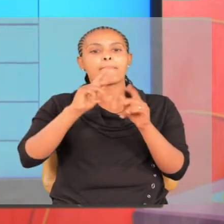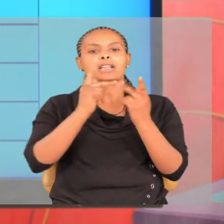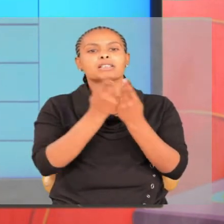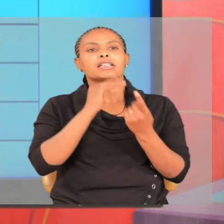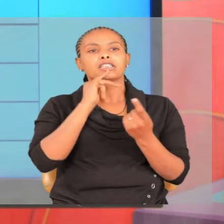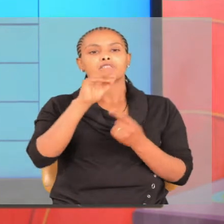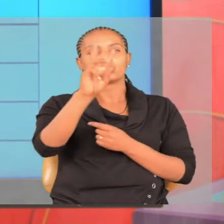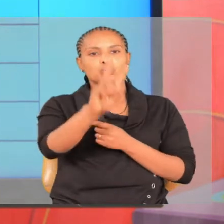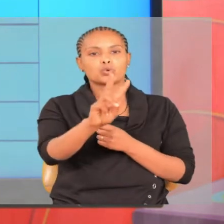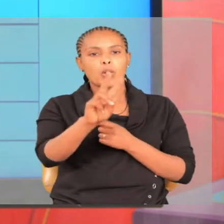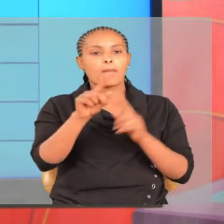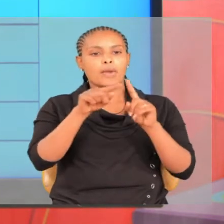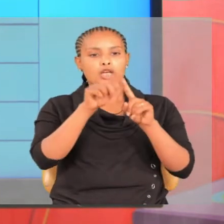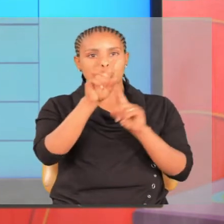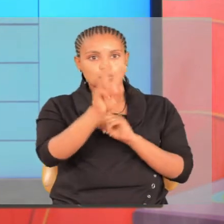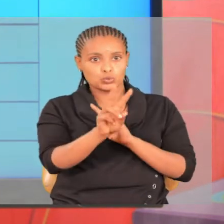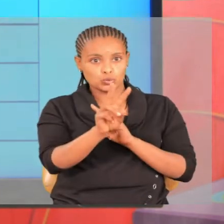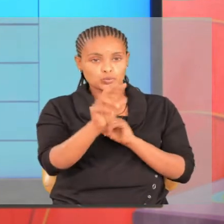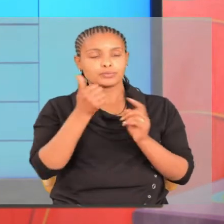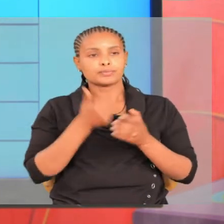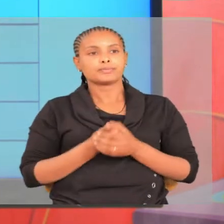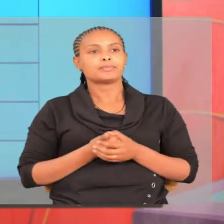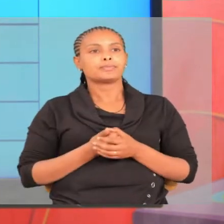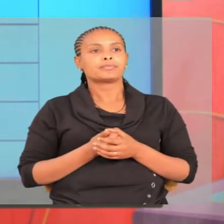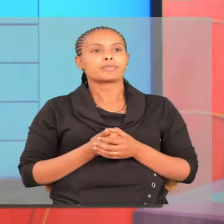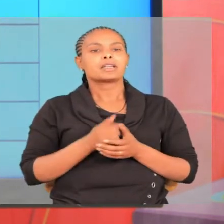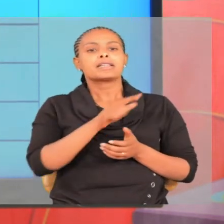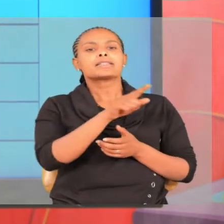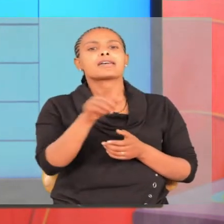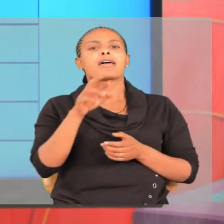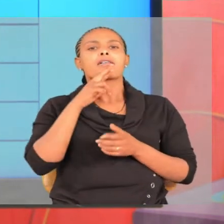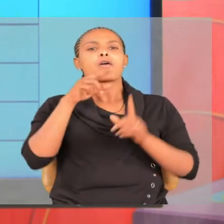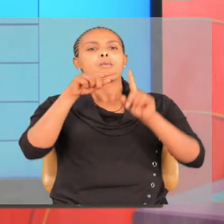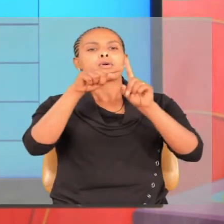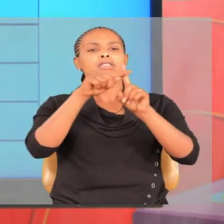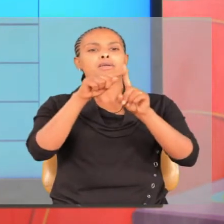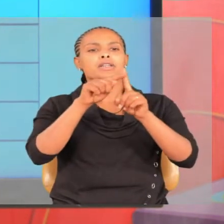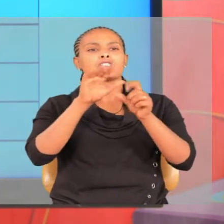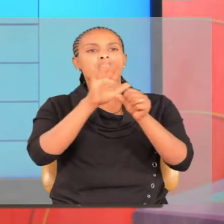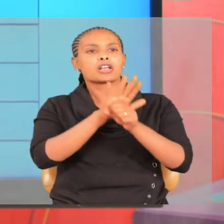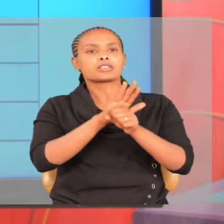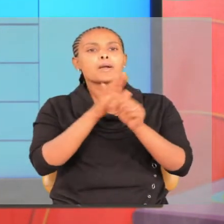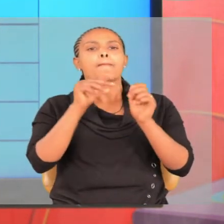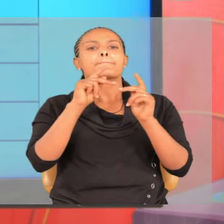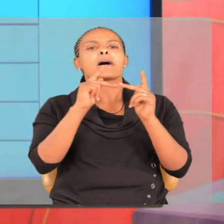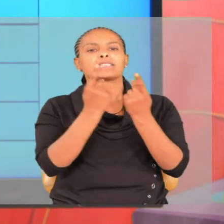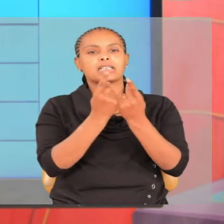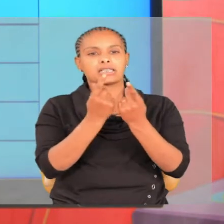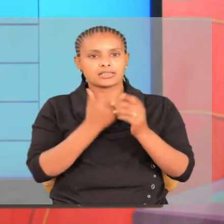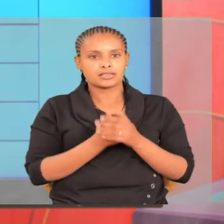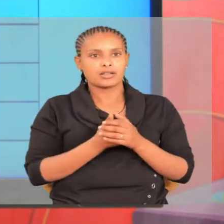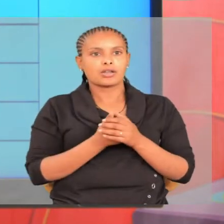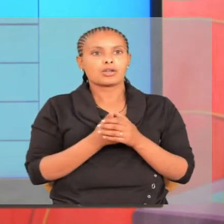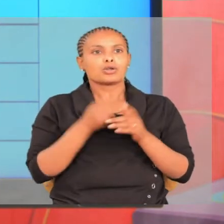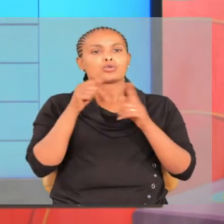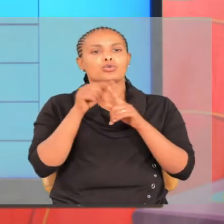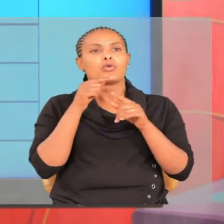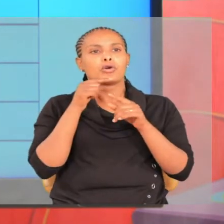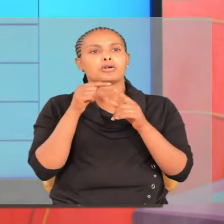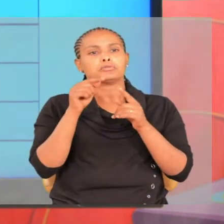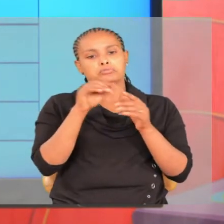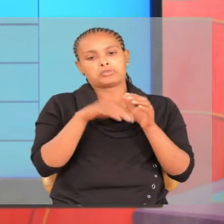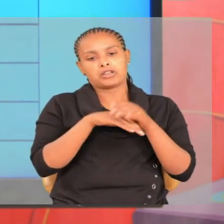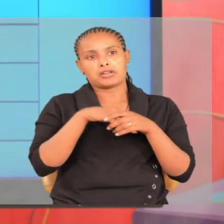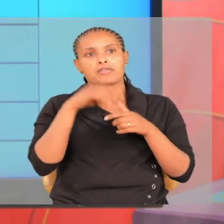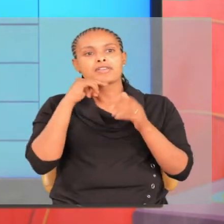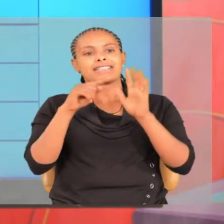2 plus 2. They are positively charged particles deflect